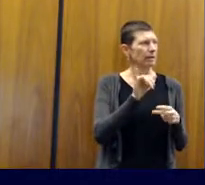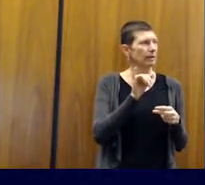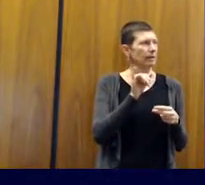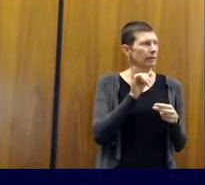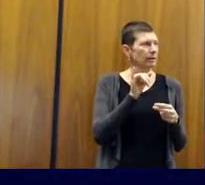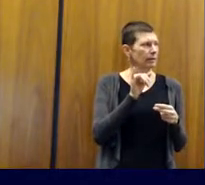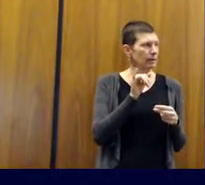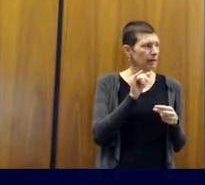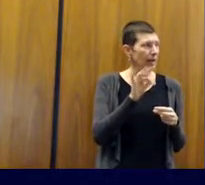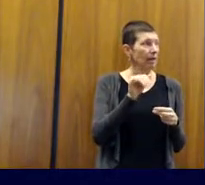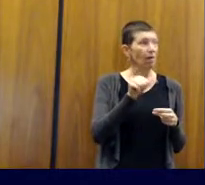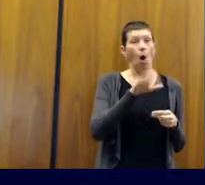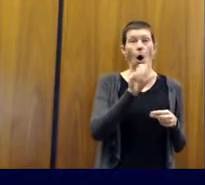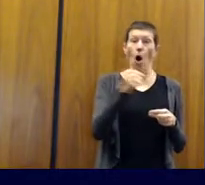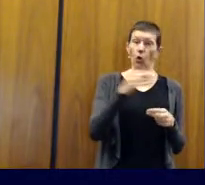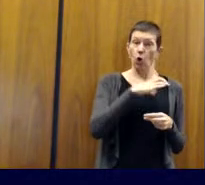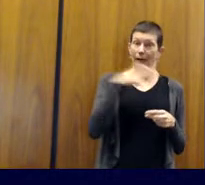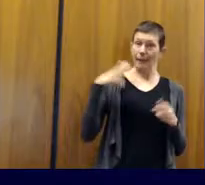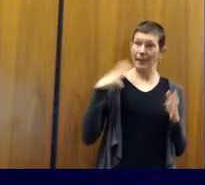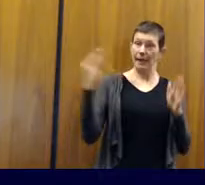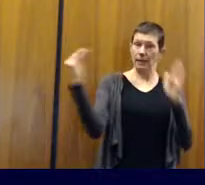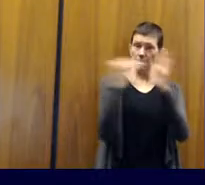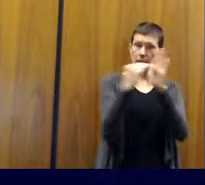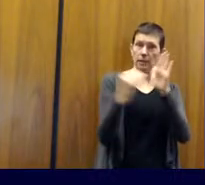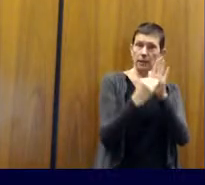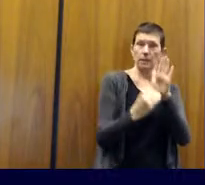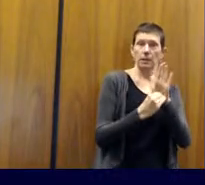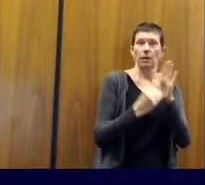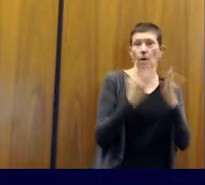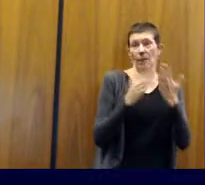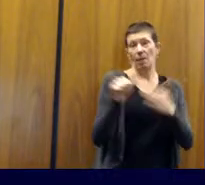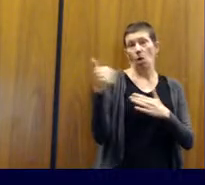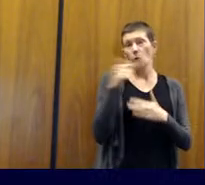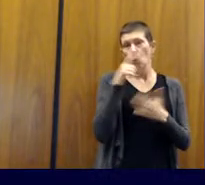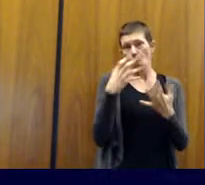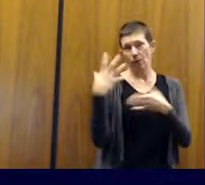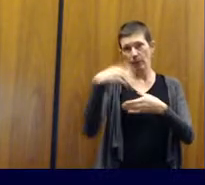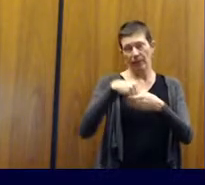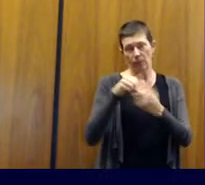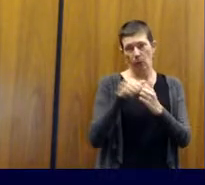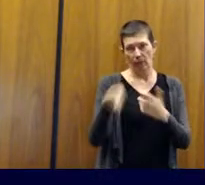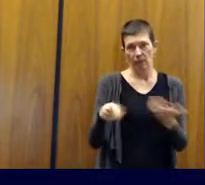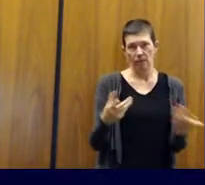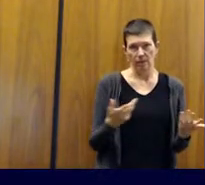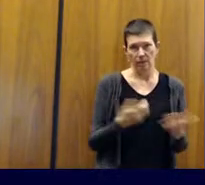other committees in there, because there are plenty of other committees that probably would want to participate in this,